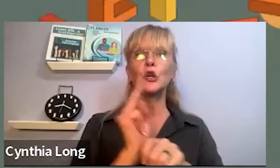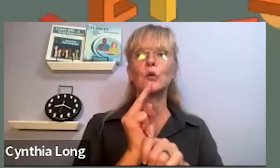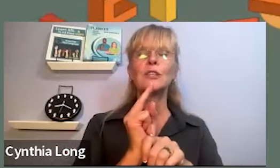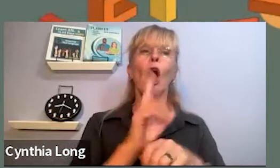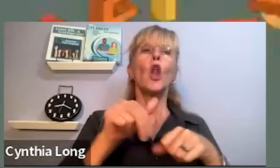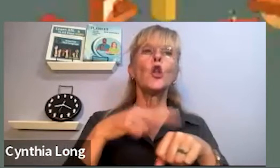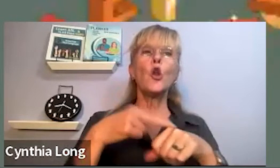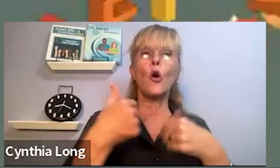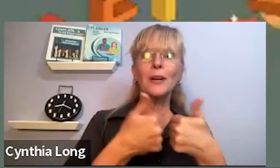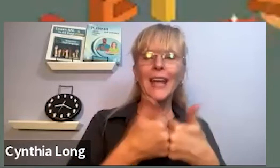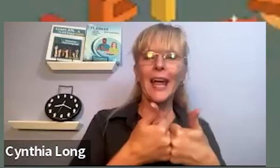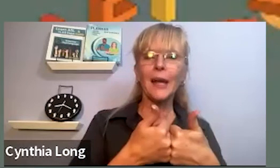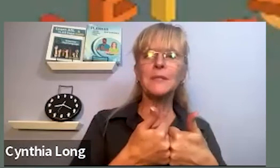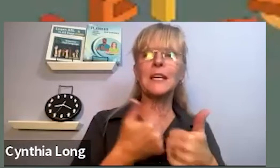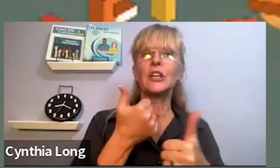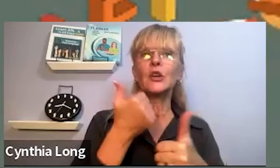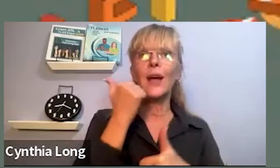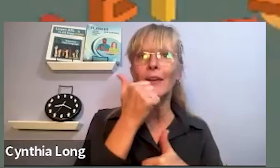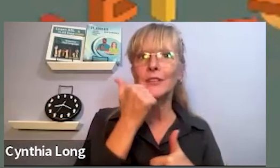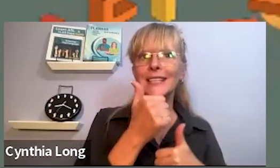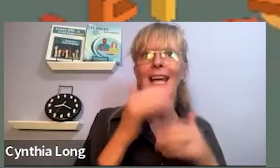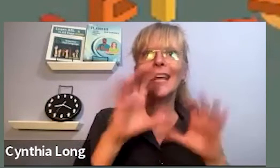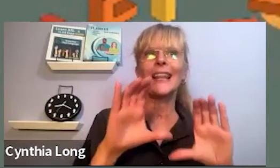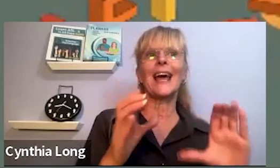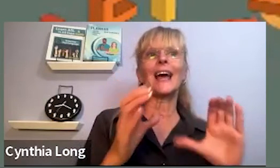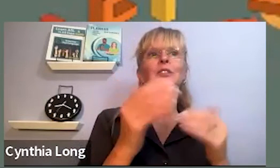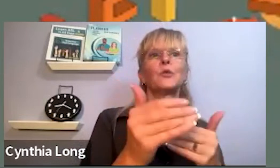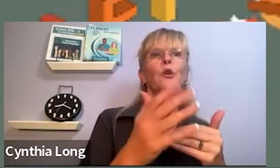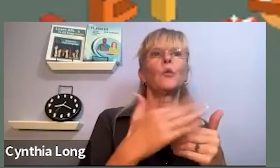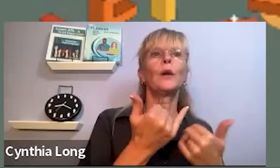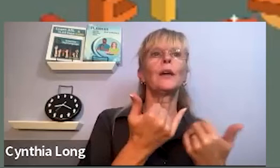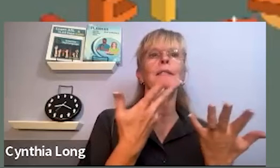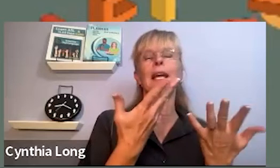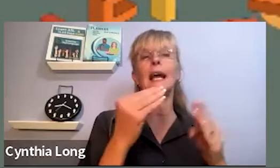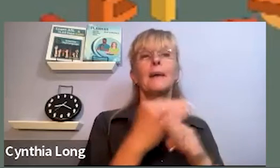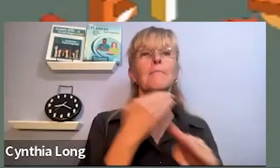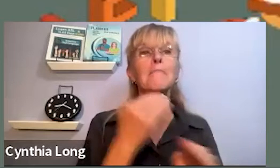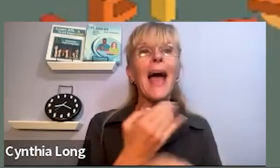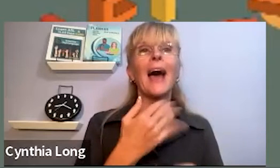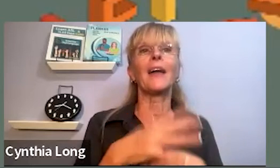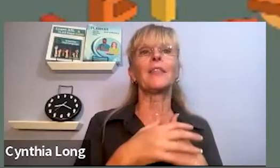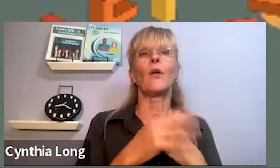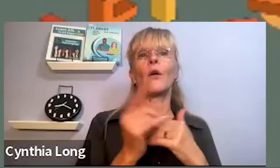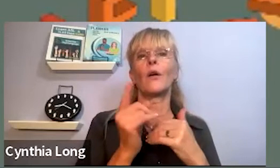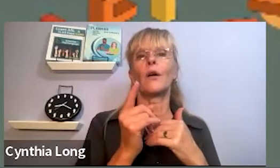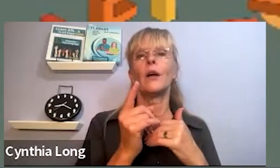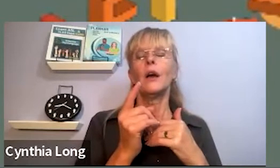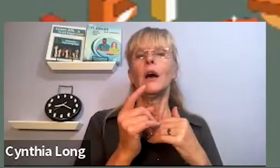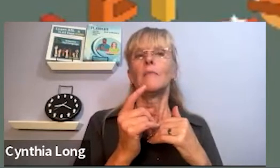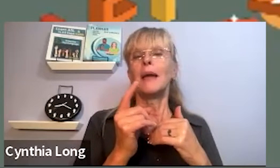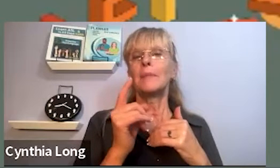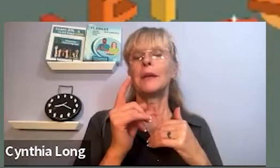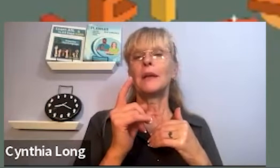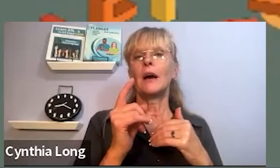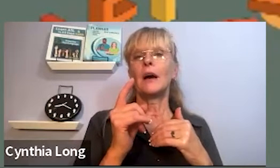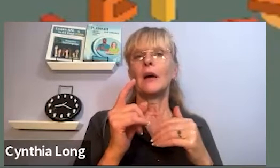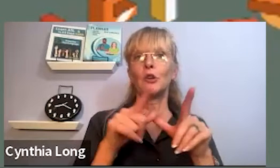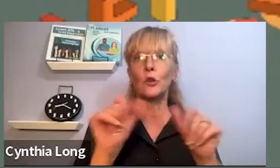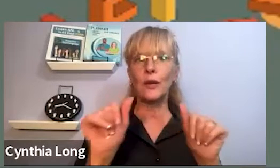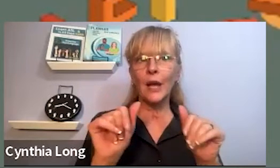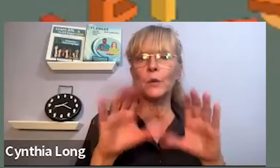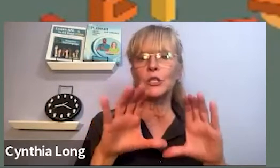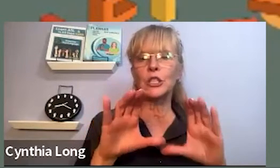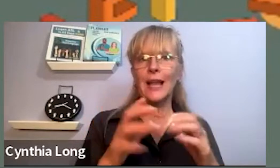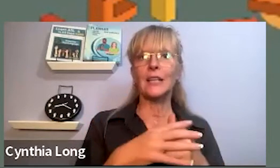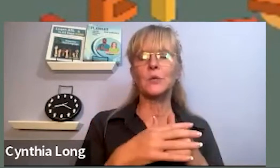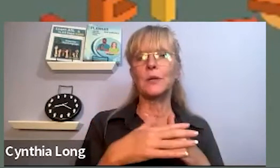you can use normal games in your everyday classroom with, say, like math, or maybe